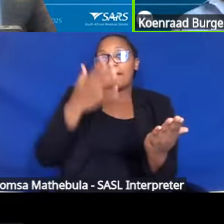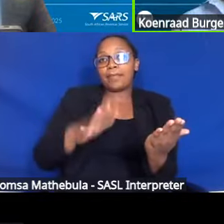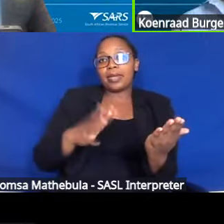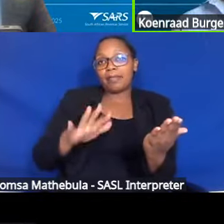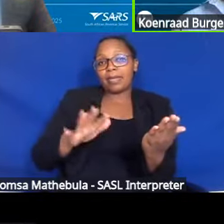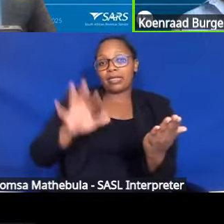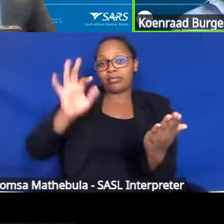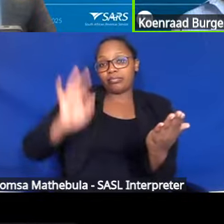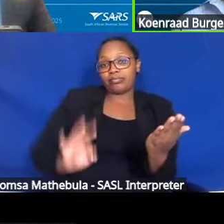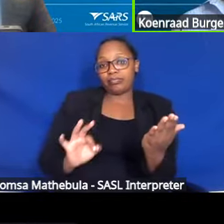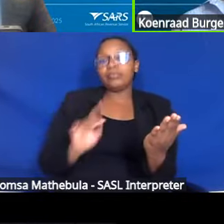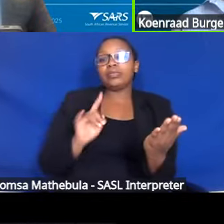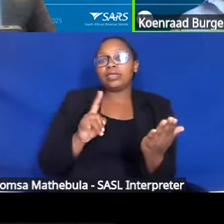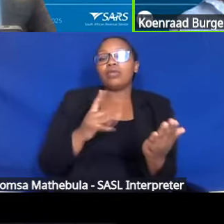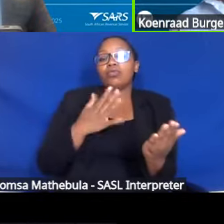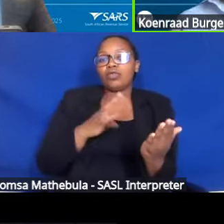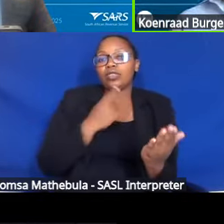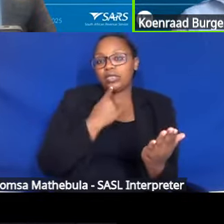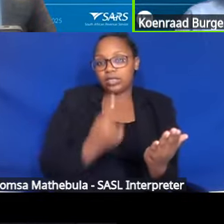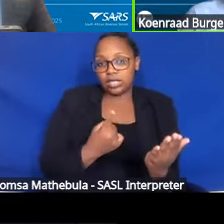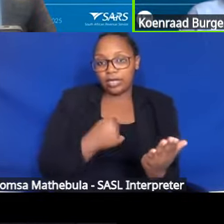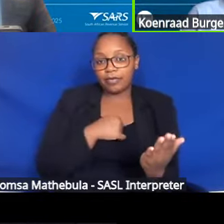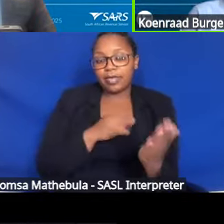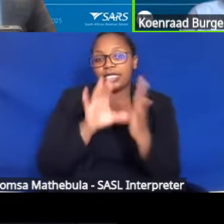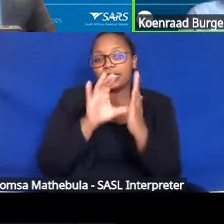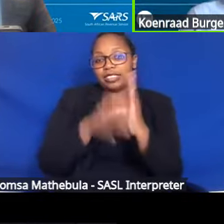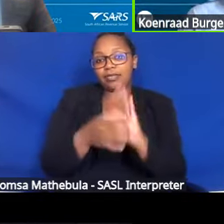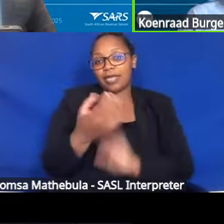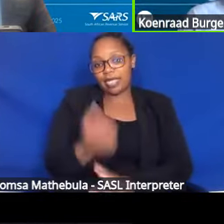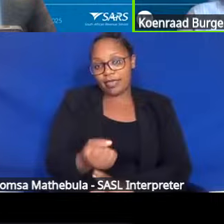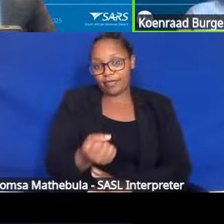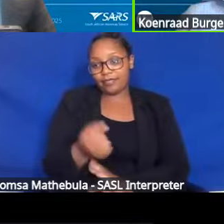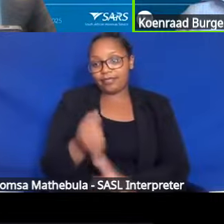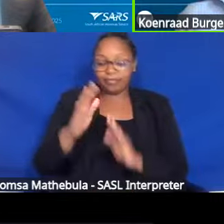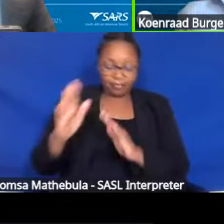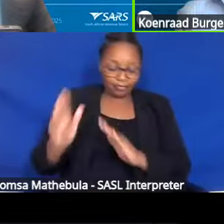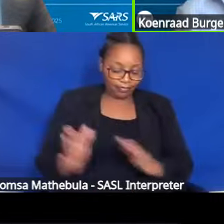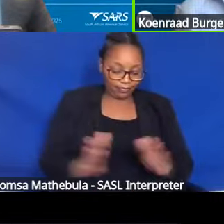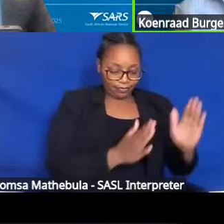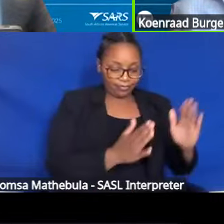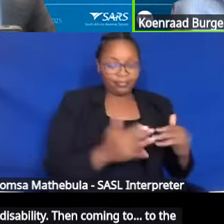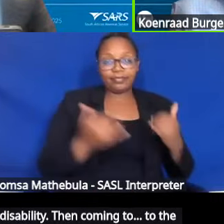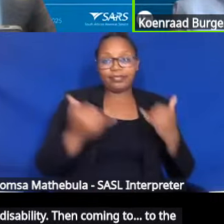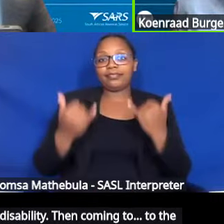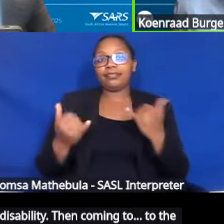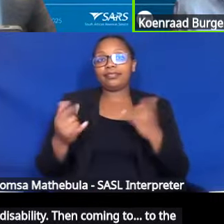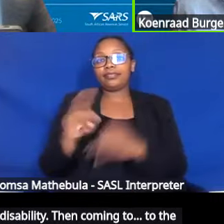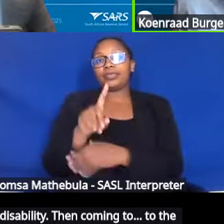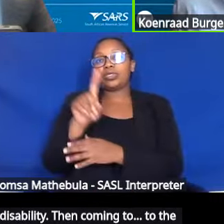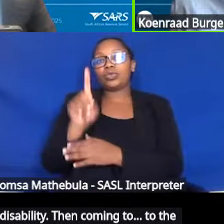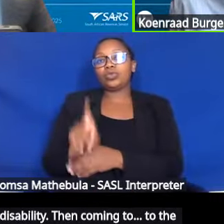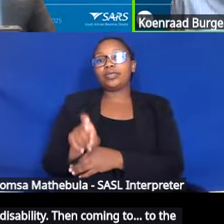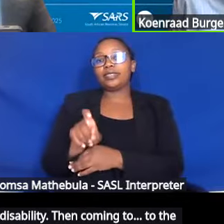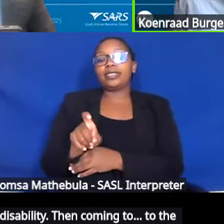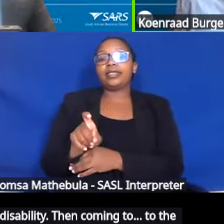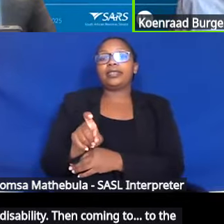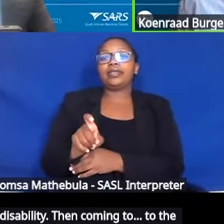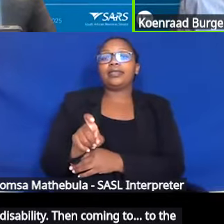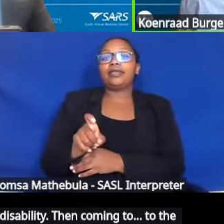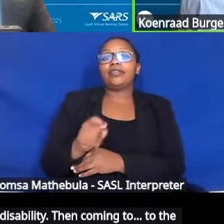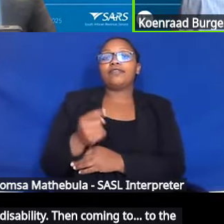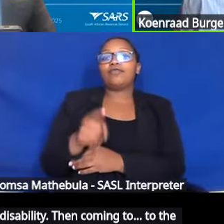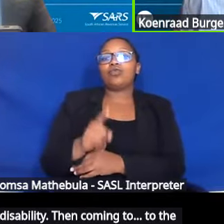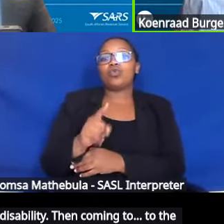with disability. Then coming to the question asked, remember,